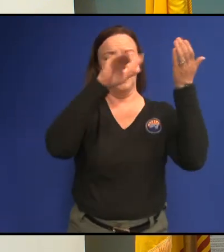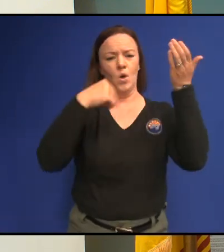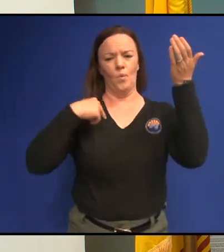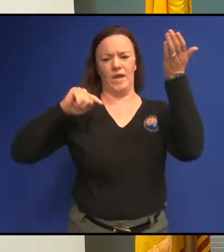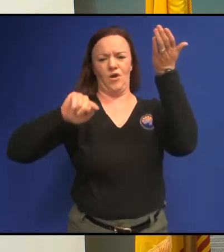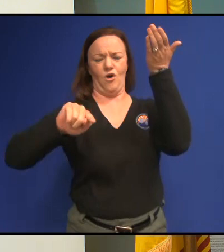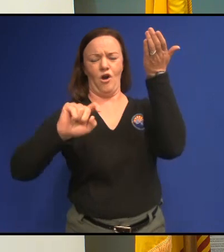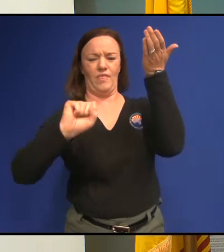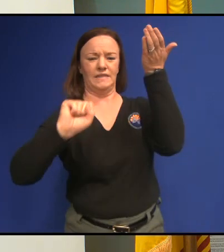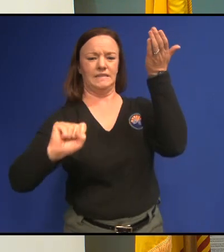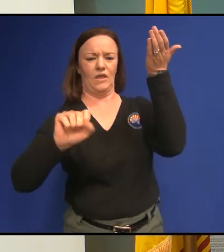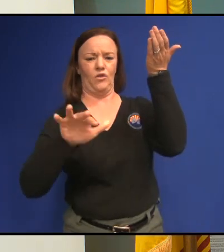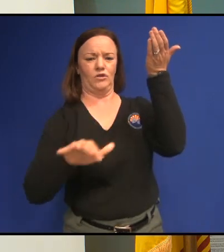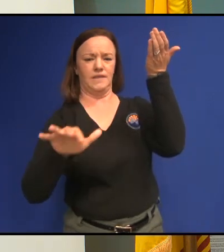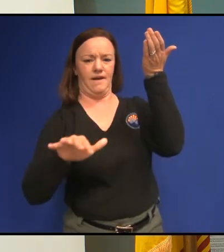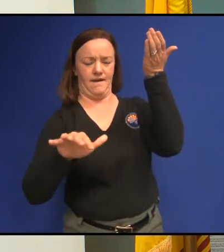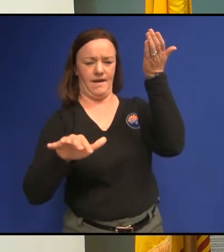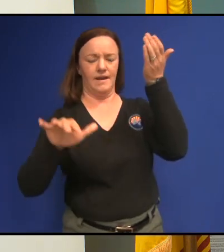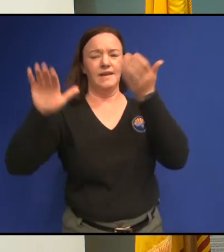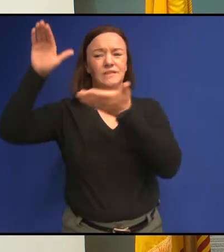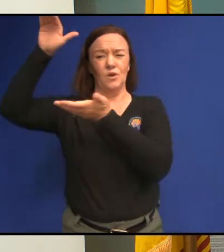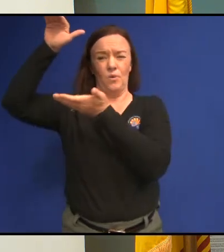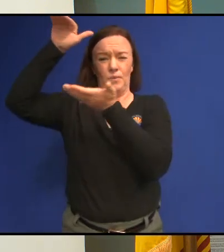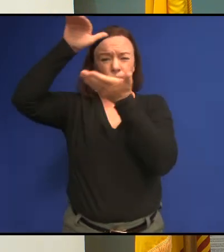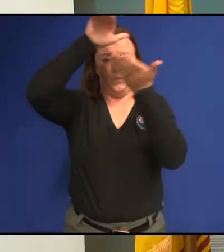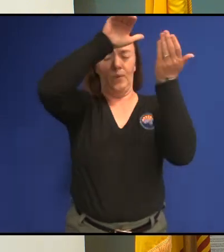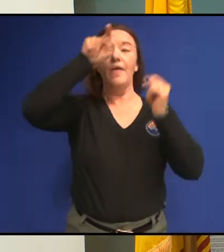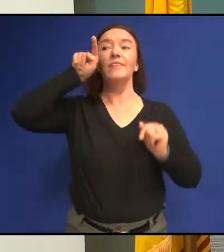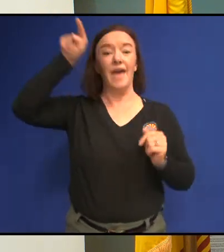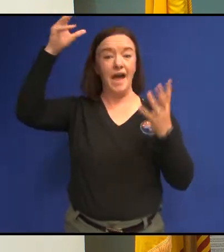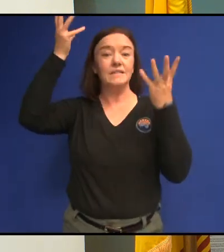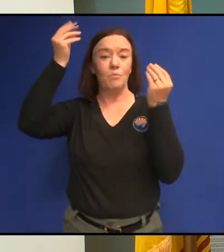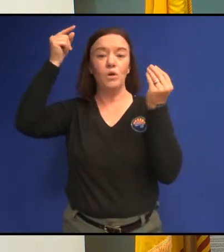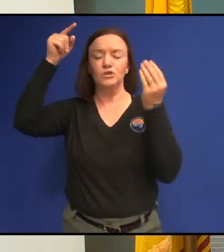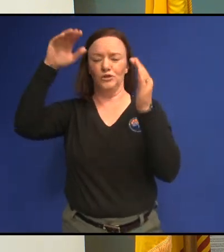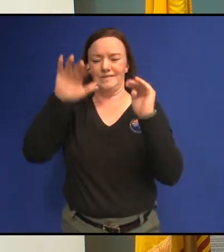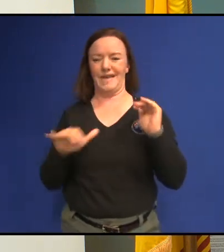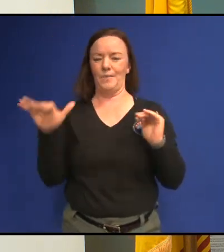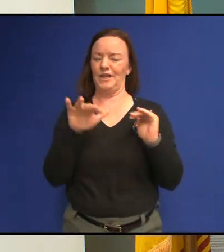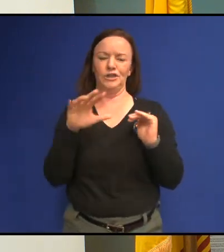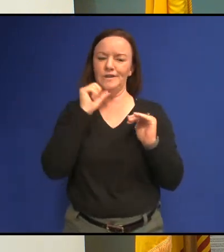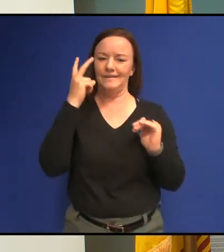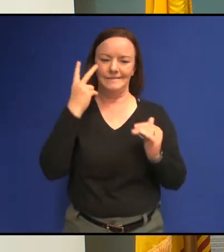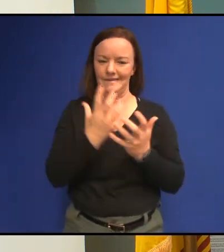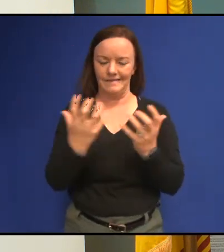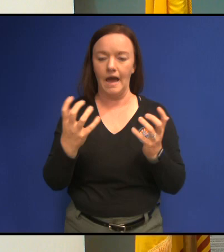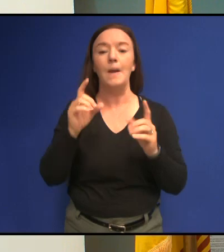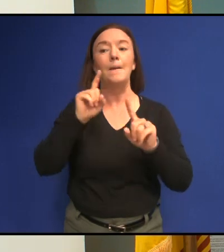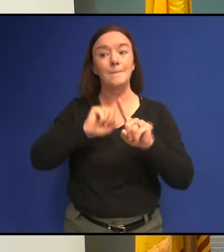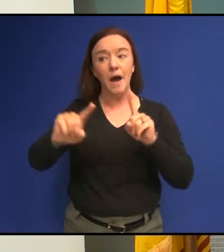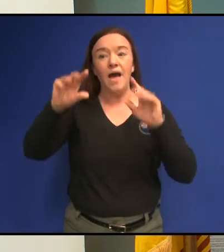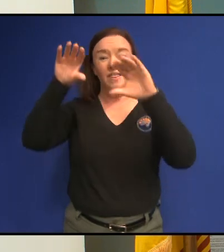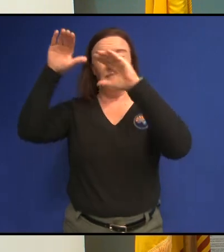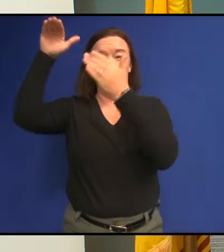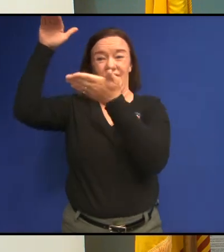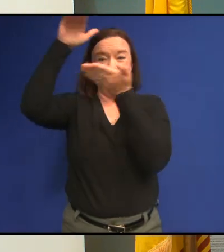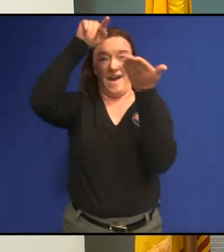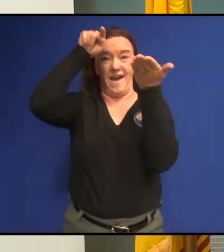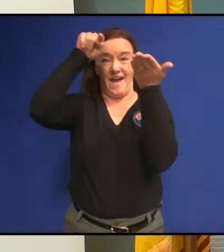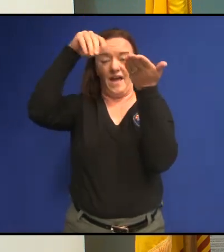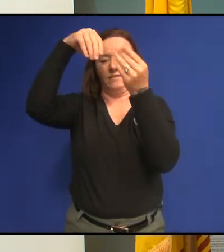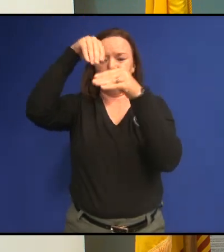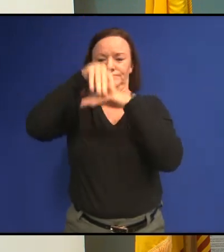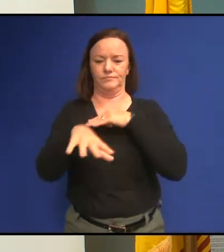we're seeing less of that moisture that you see up there, but a lot of those winds. So that's why we have the red flag warnings in place